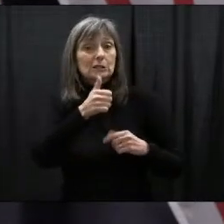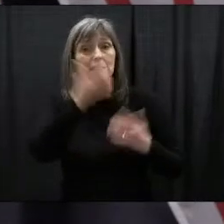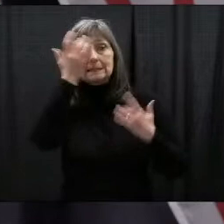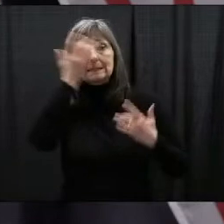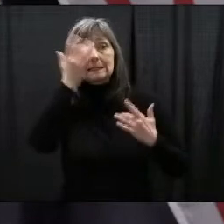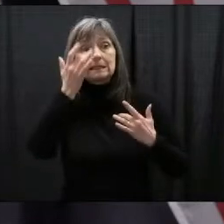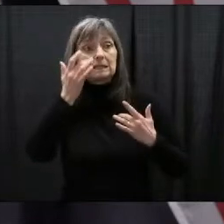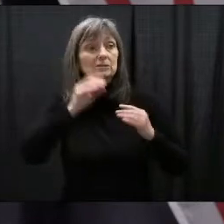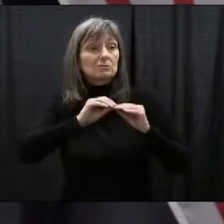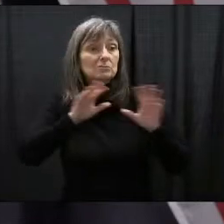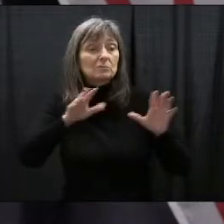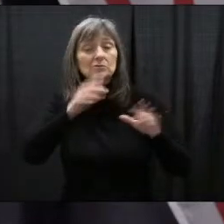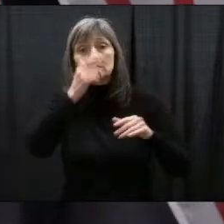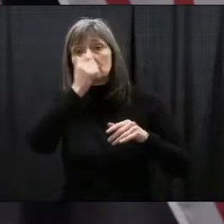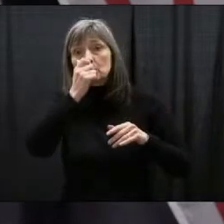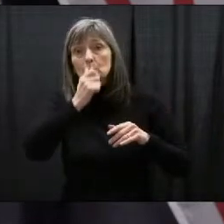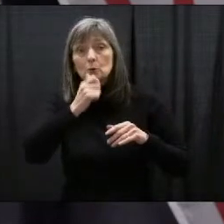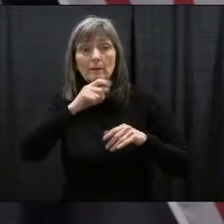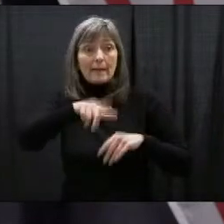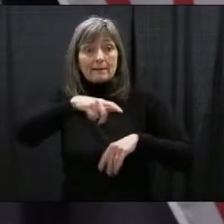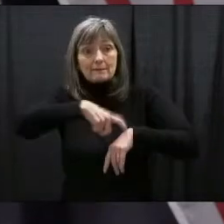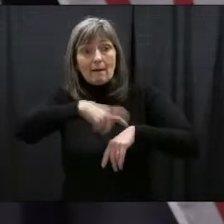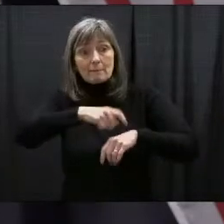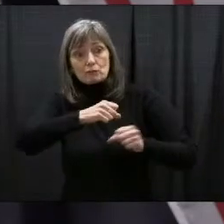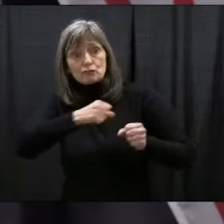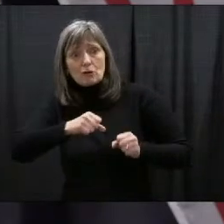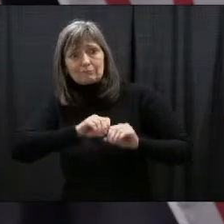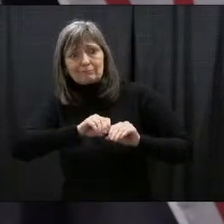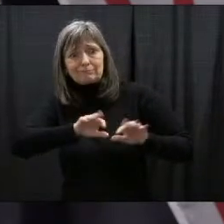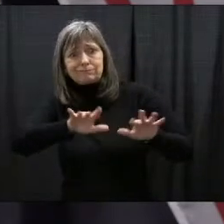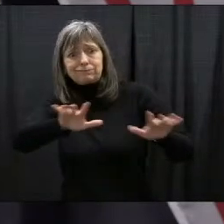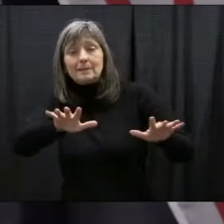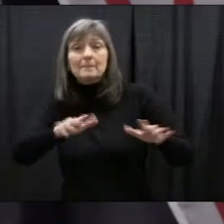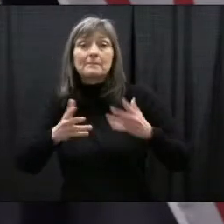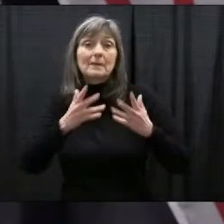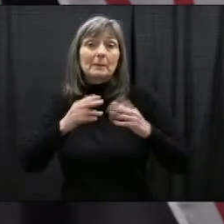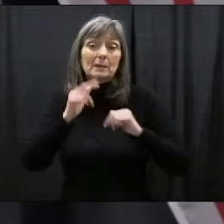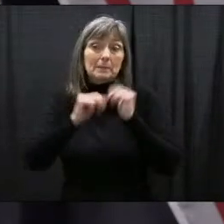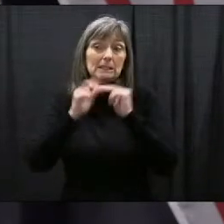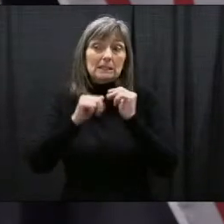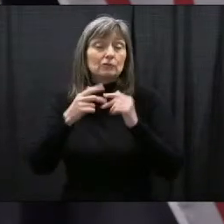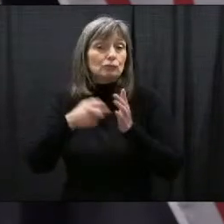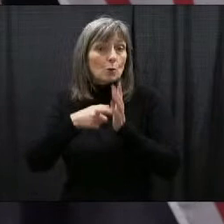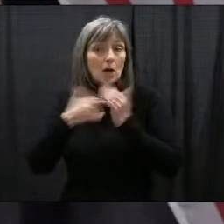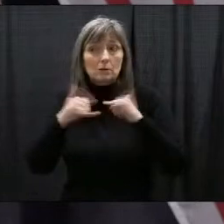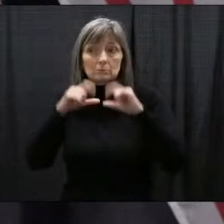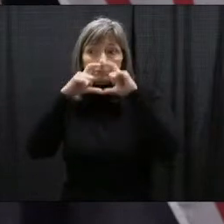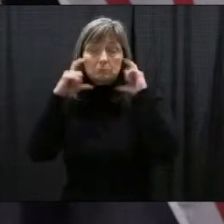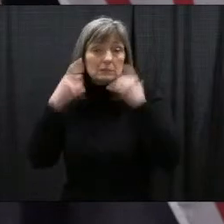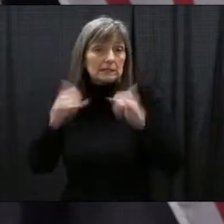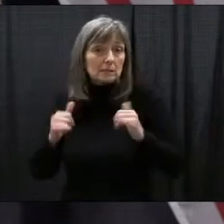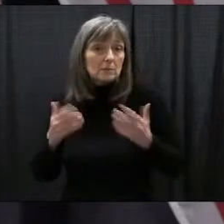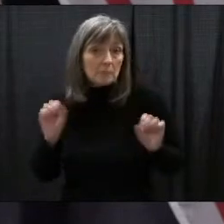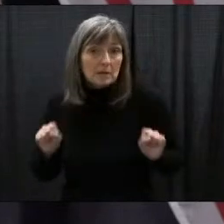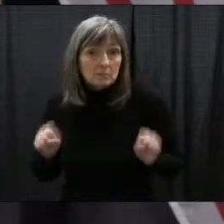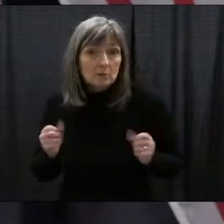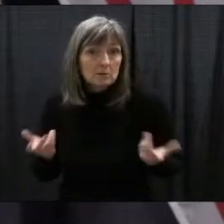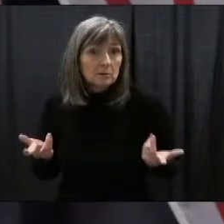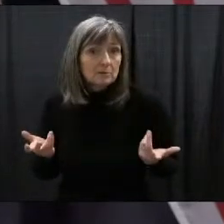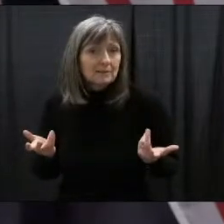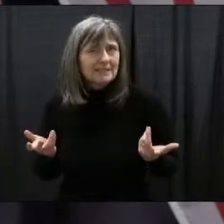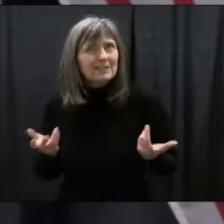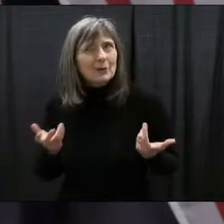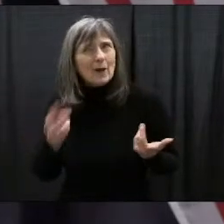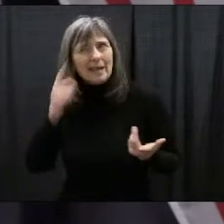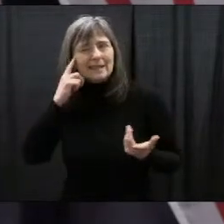viruses, such as influenza during their seasons, in facilities, for example. So we need to think about that